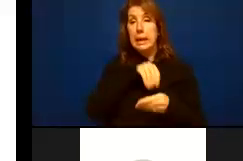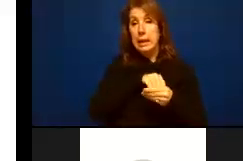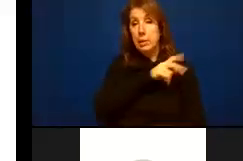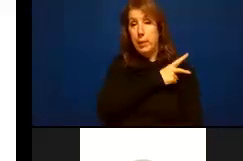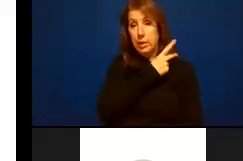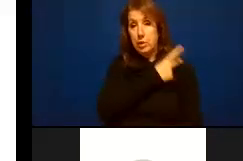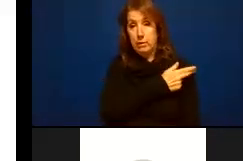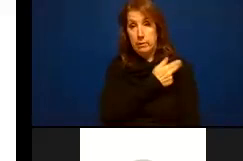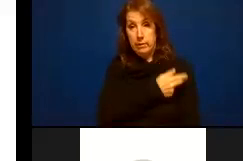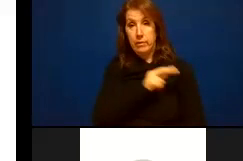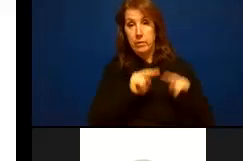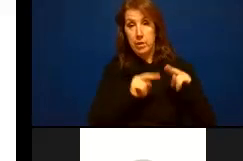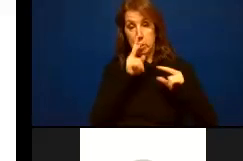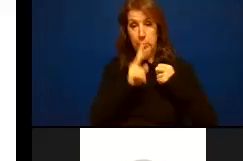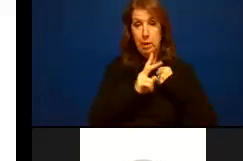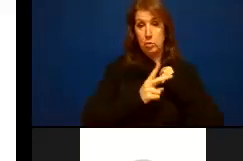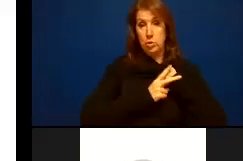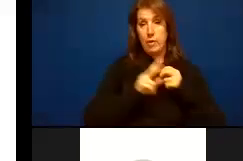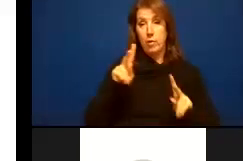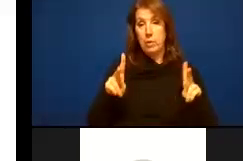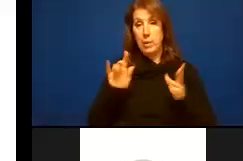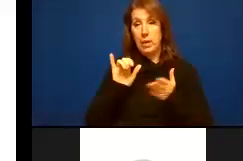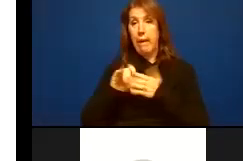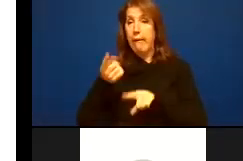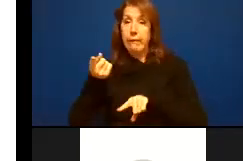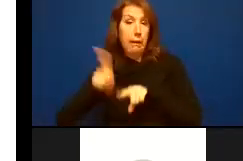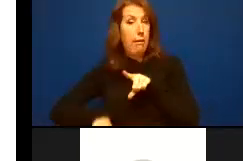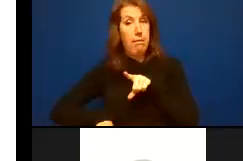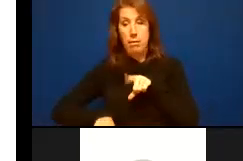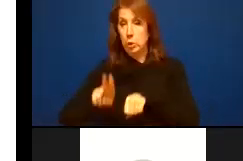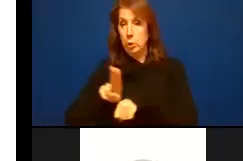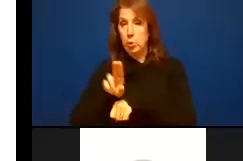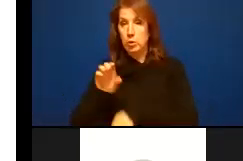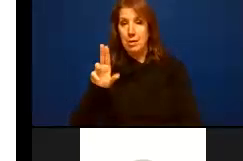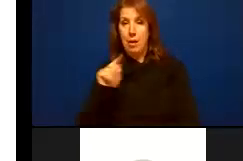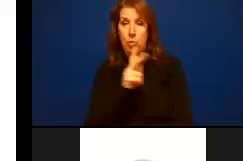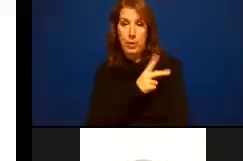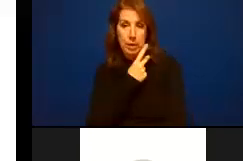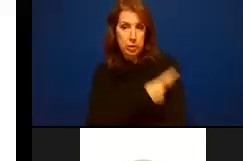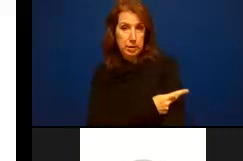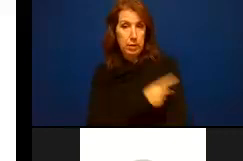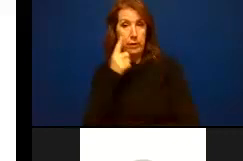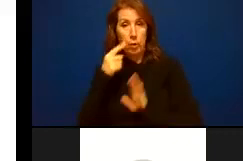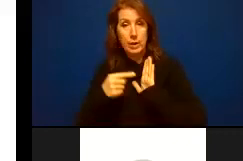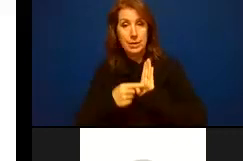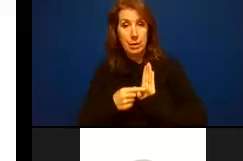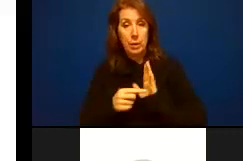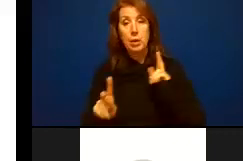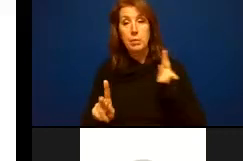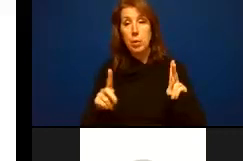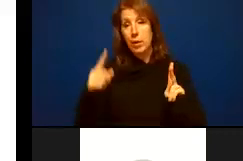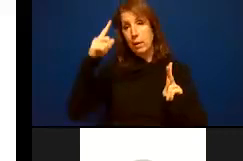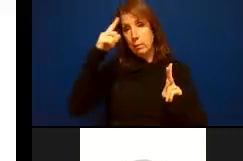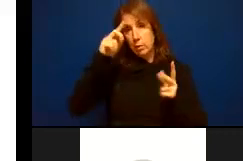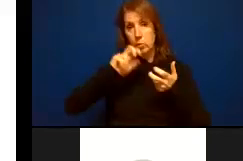facilities should be reserved for those for whom outpatient measures are not considered an adequate clinical option, i.e. for those with mental